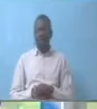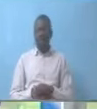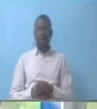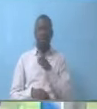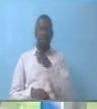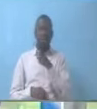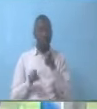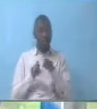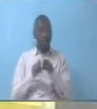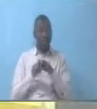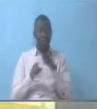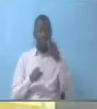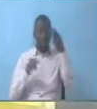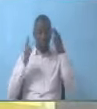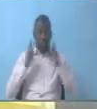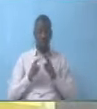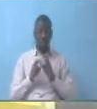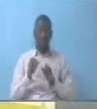of February